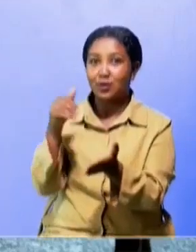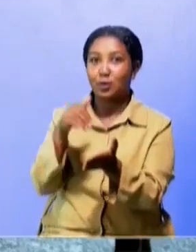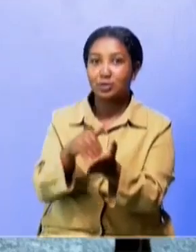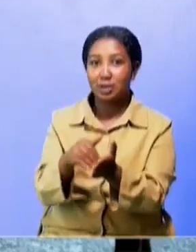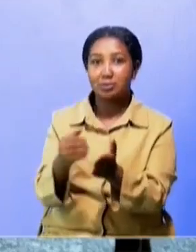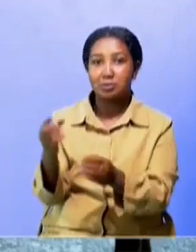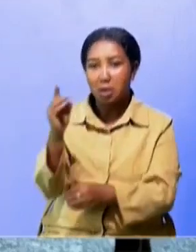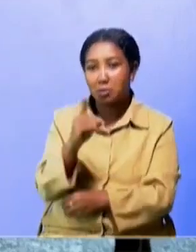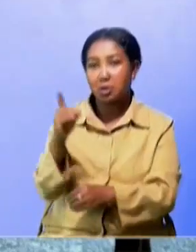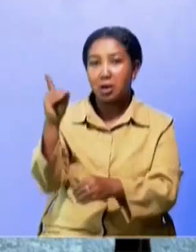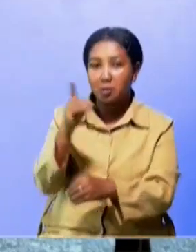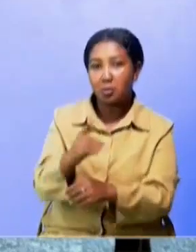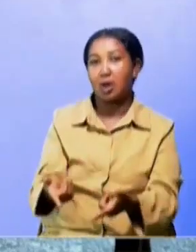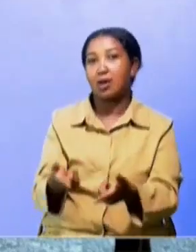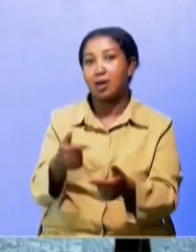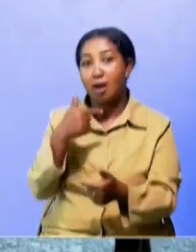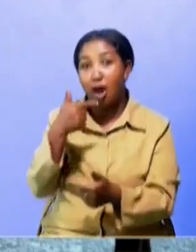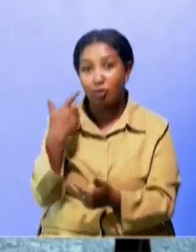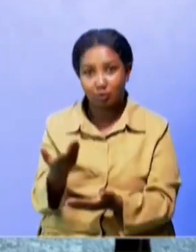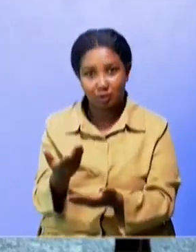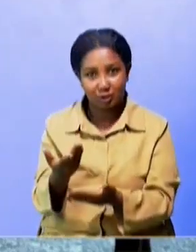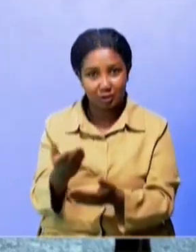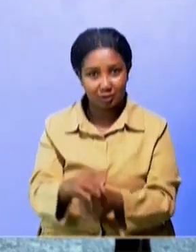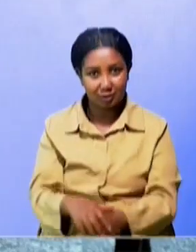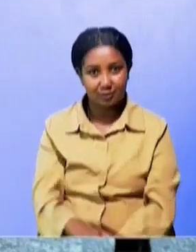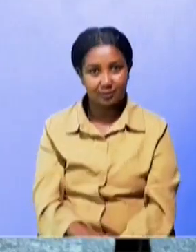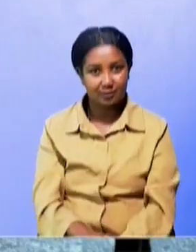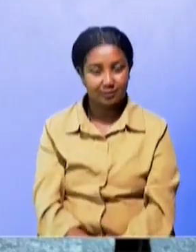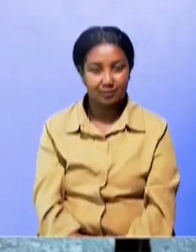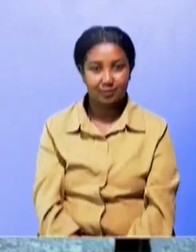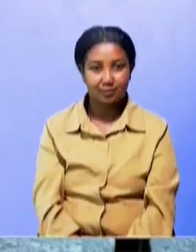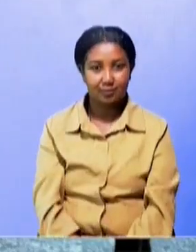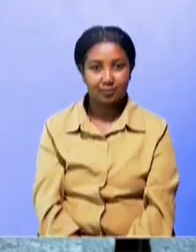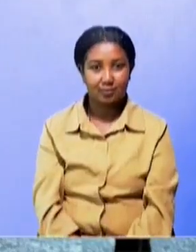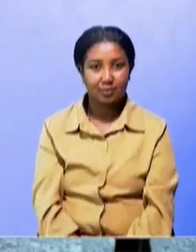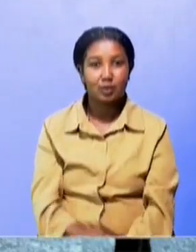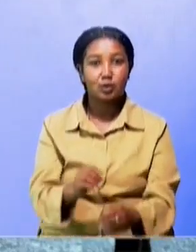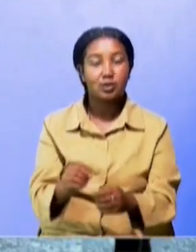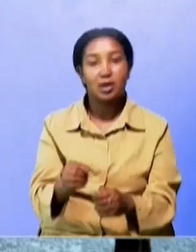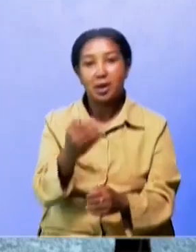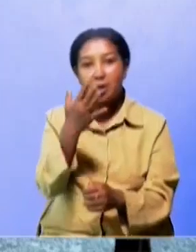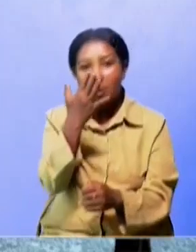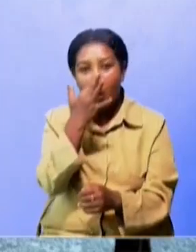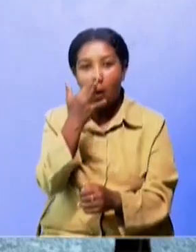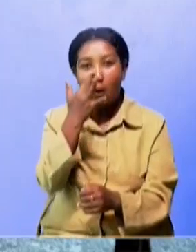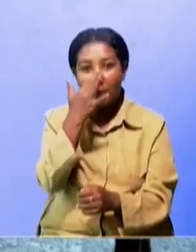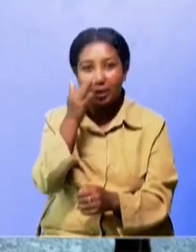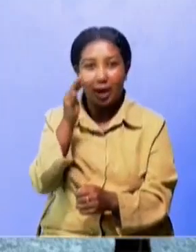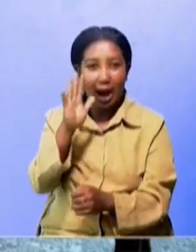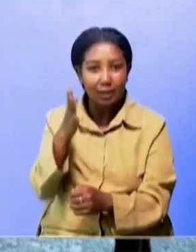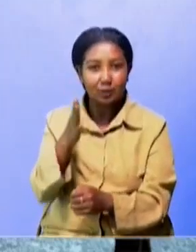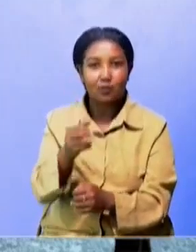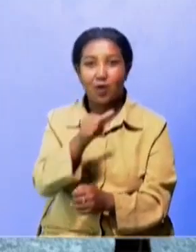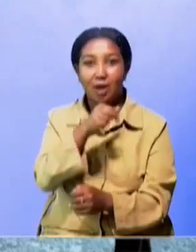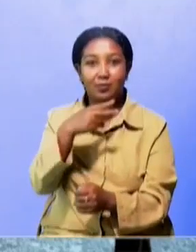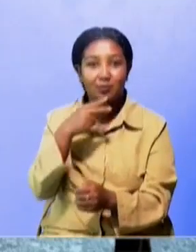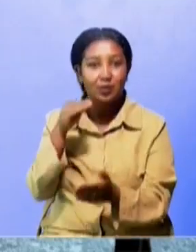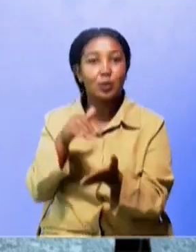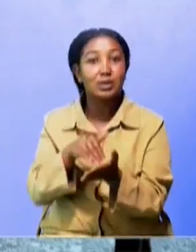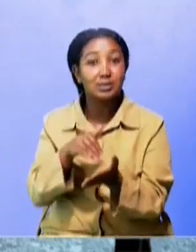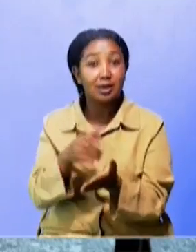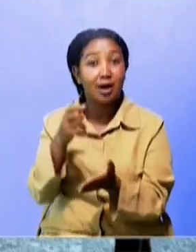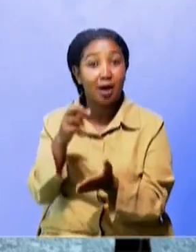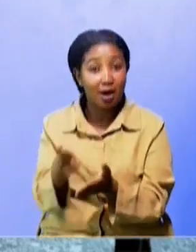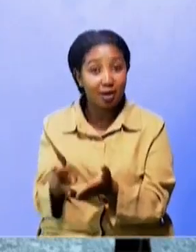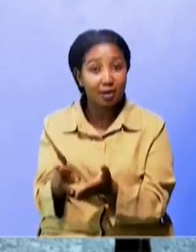in our day-to-day language contexts. So the common kinds of adverbs of frequency that